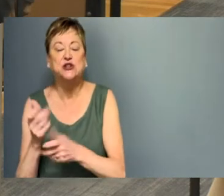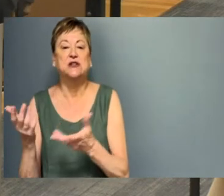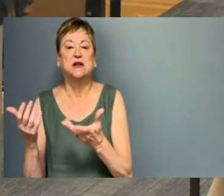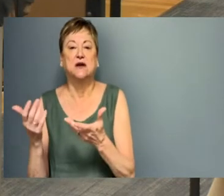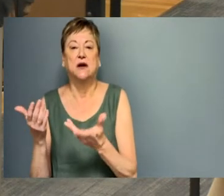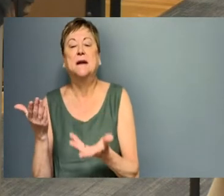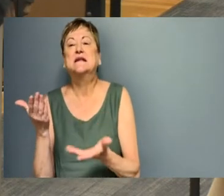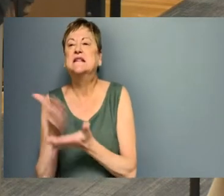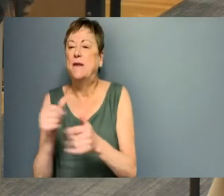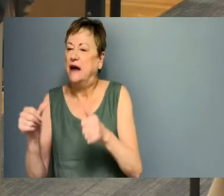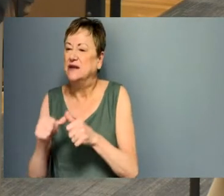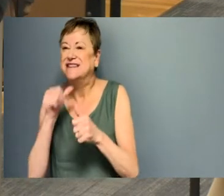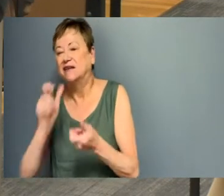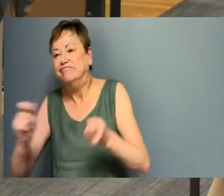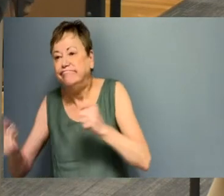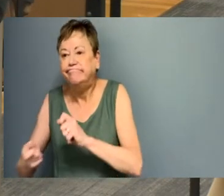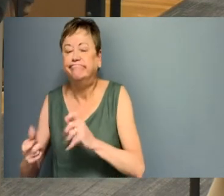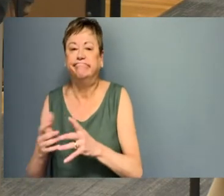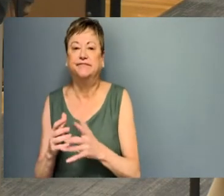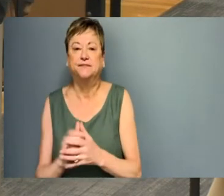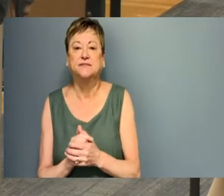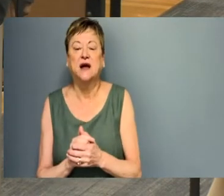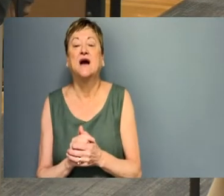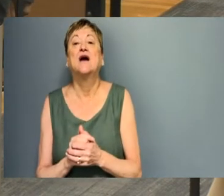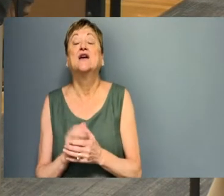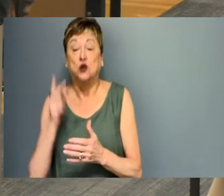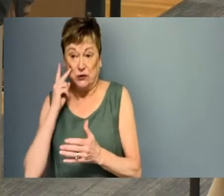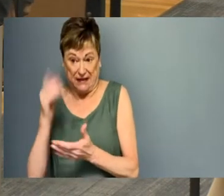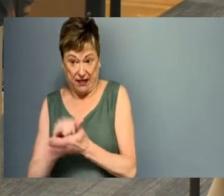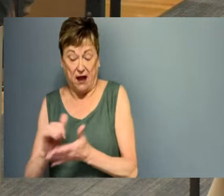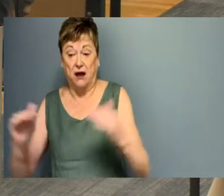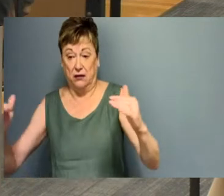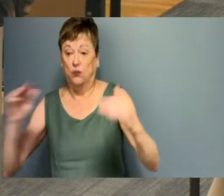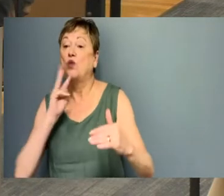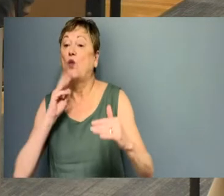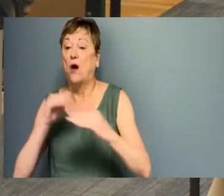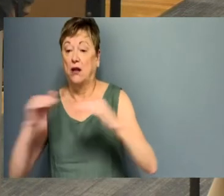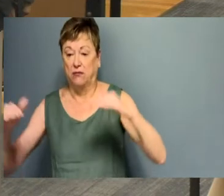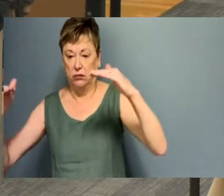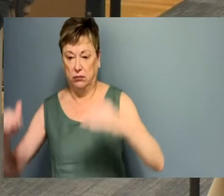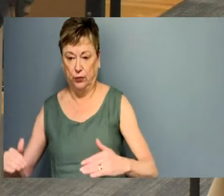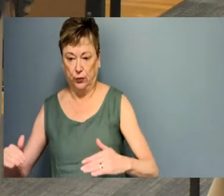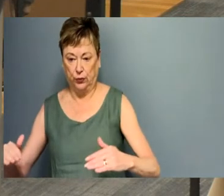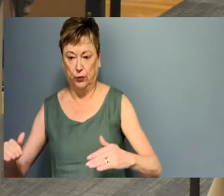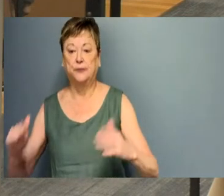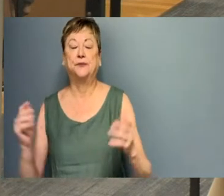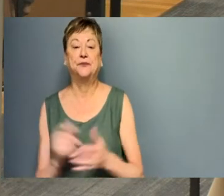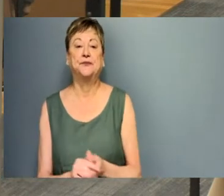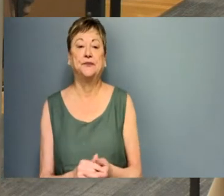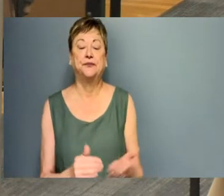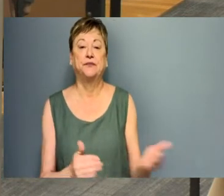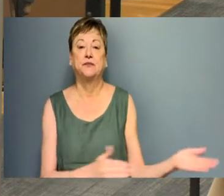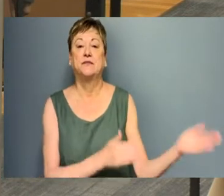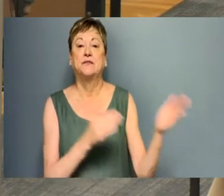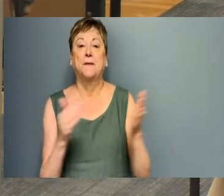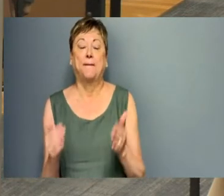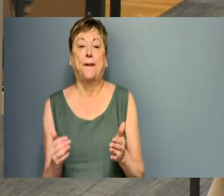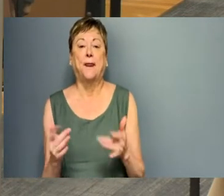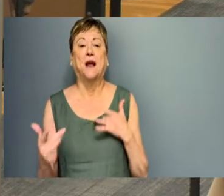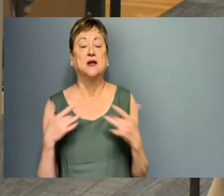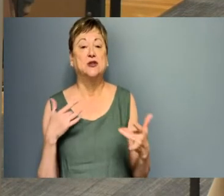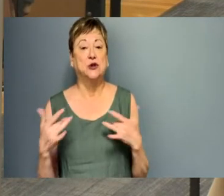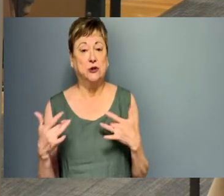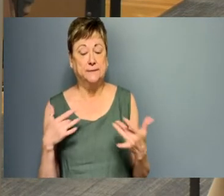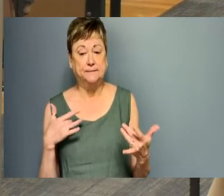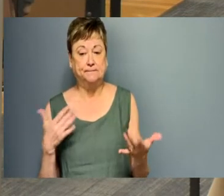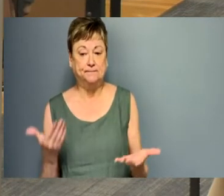change. So there'll be that disruption. There's a concern that we